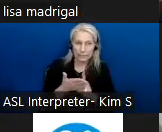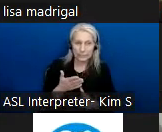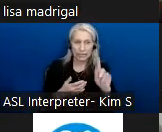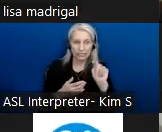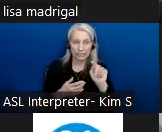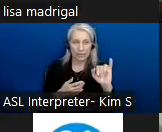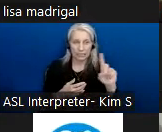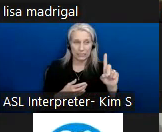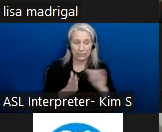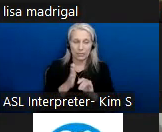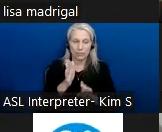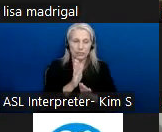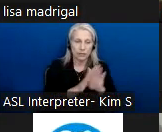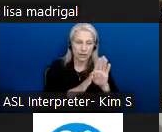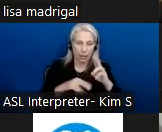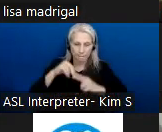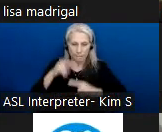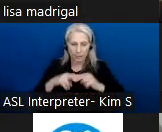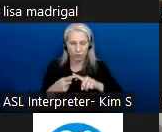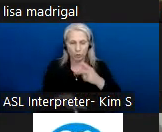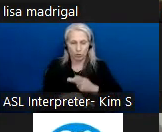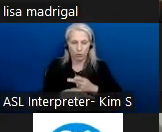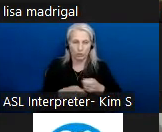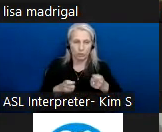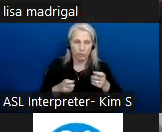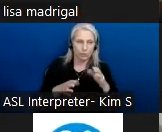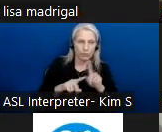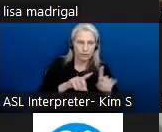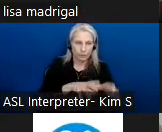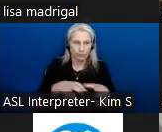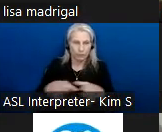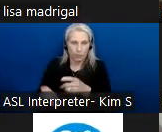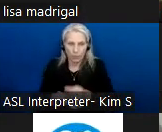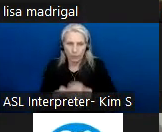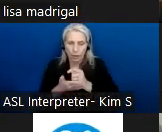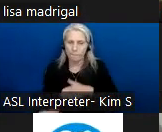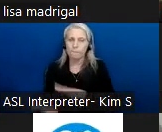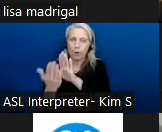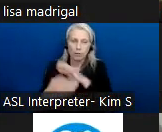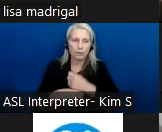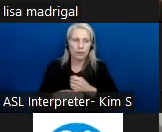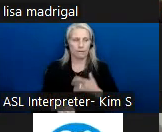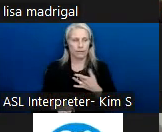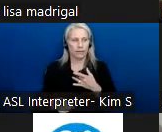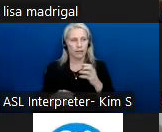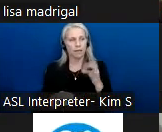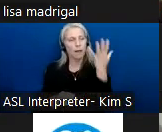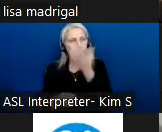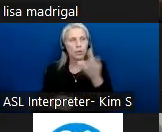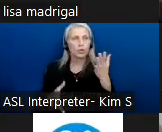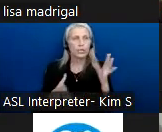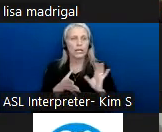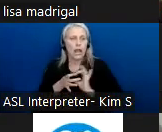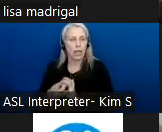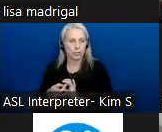building to help regulate the body, support therapeutic approaches, create a feeling of beauty,